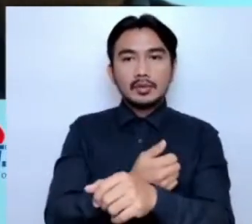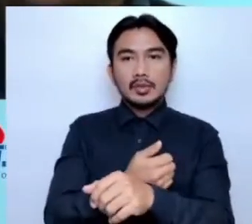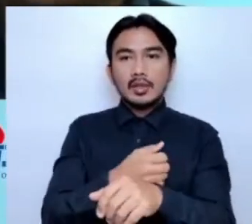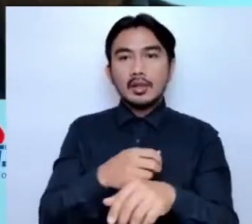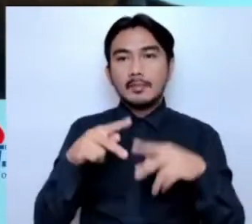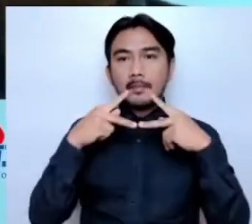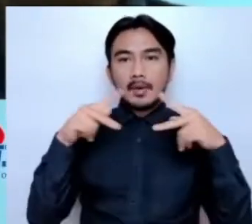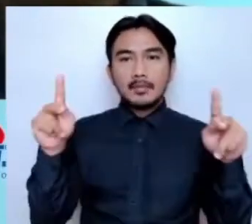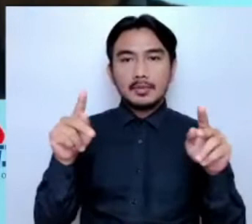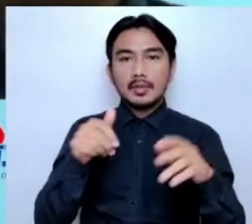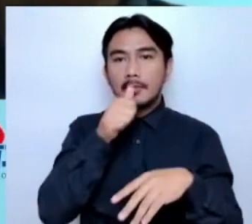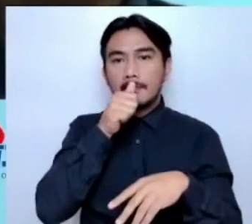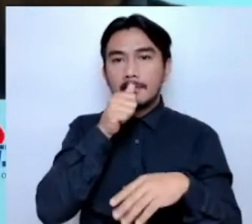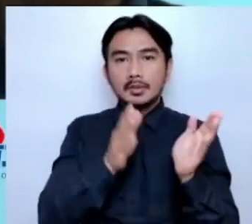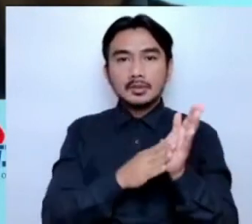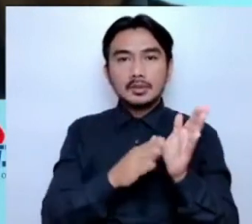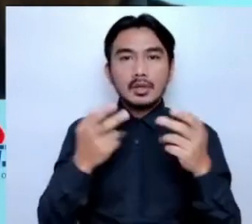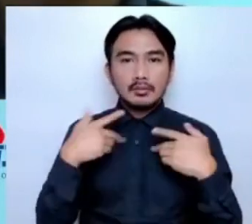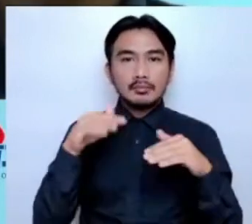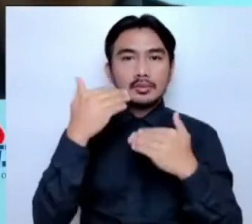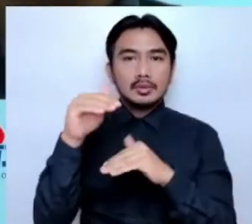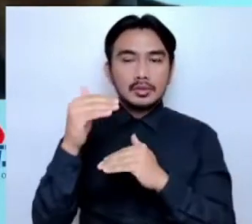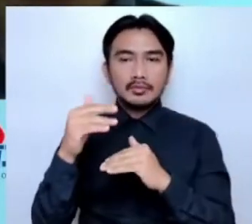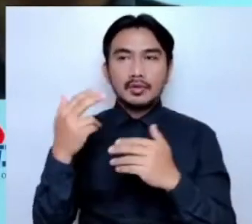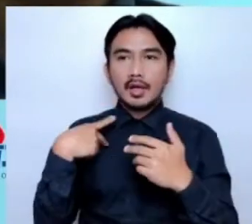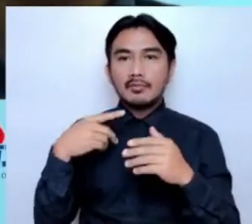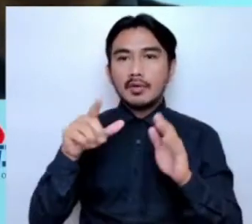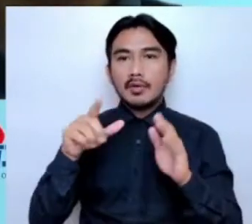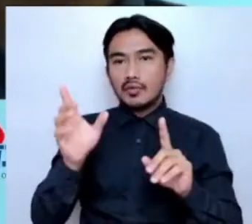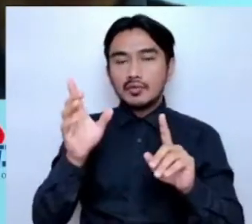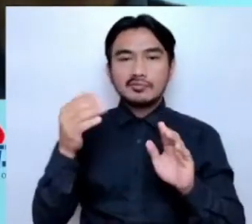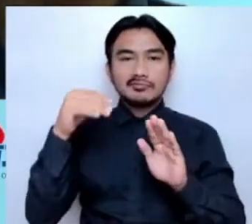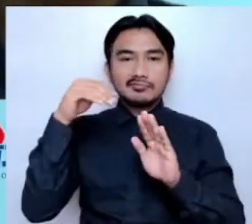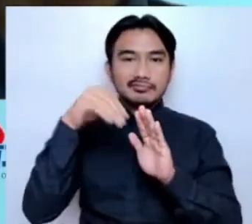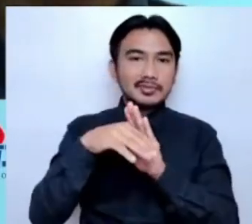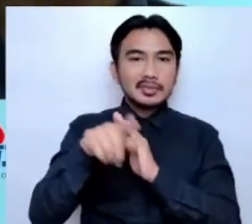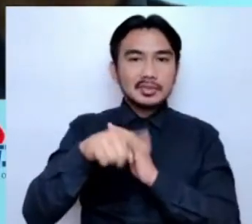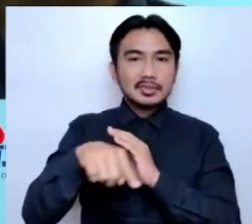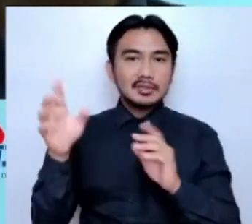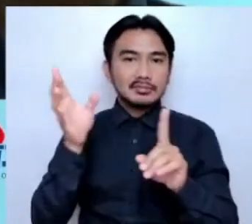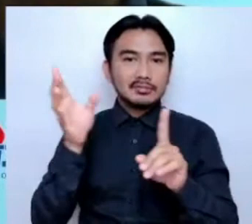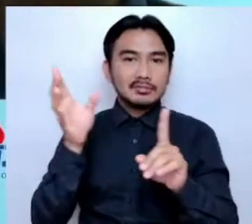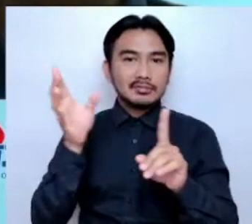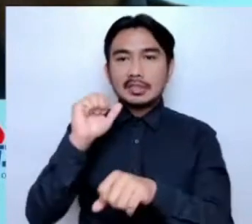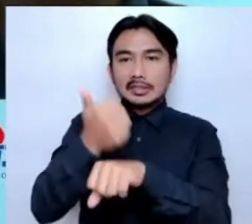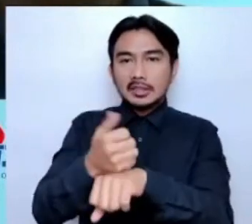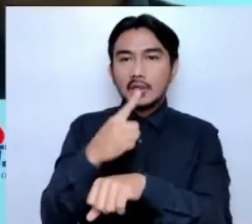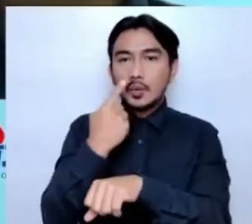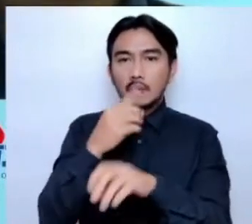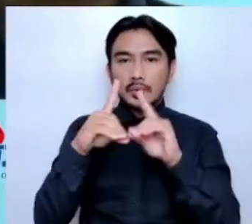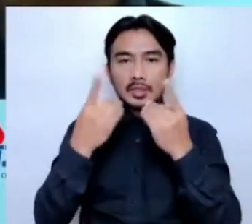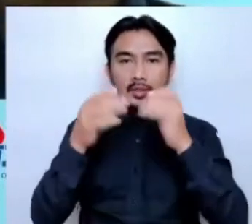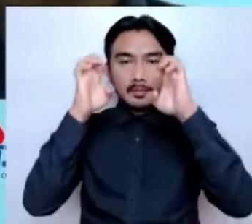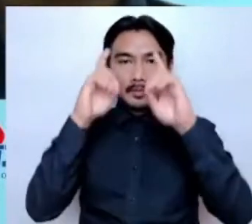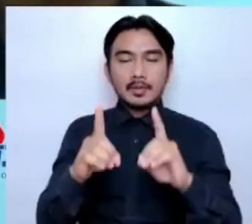in minimal or low-risk areas based on the criteria set by the Department of Health and passed